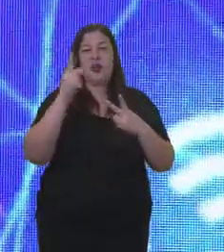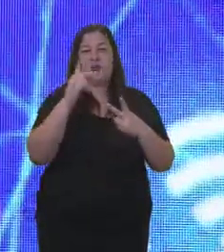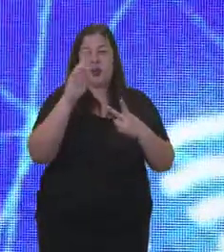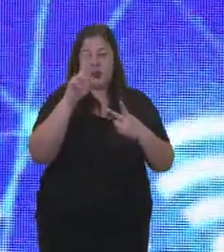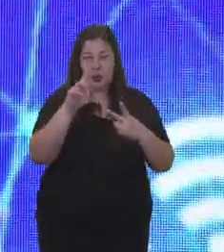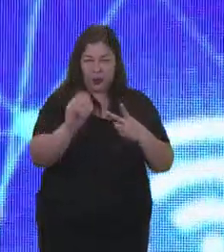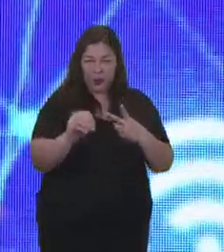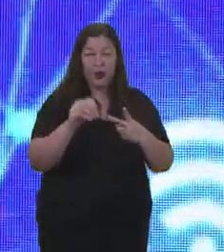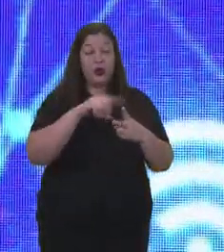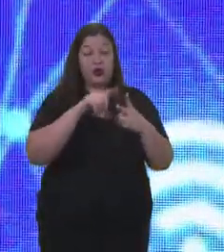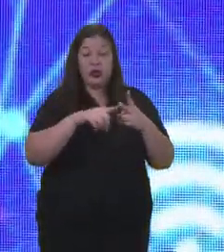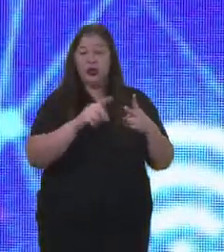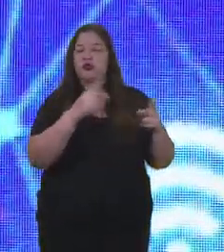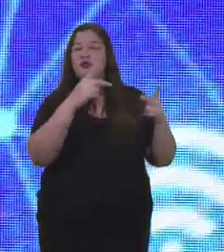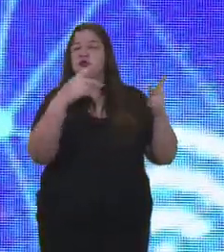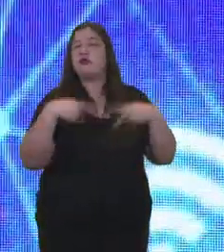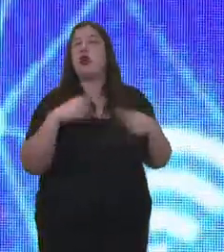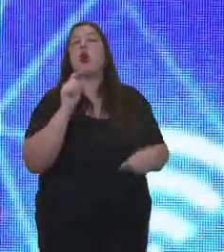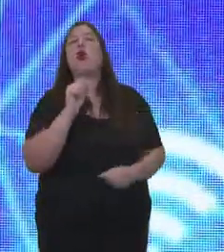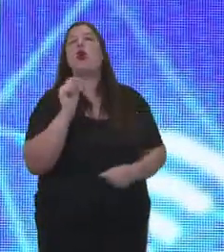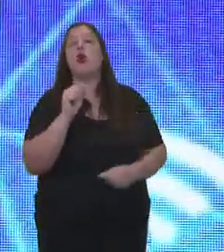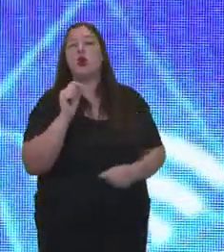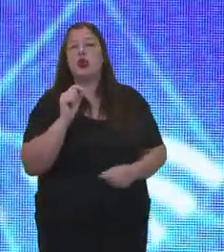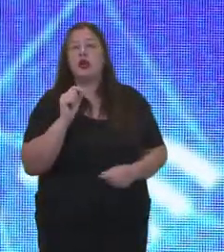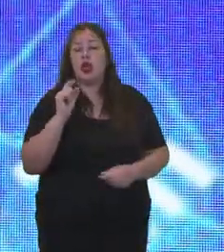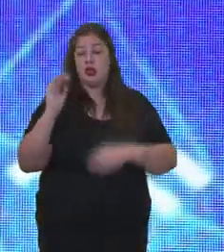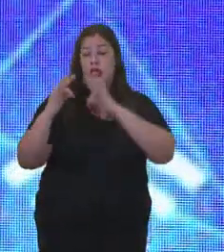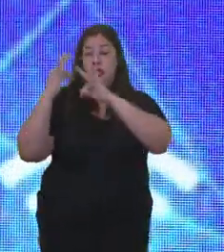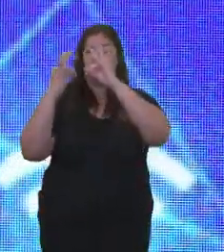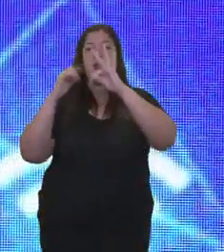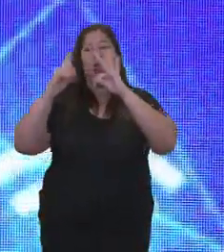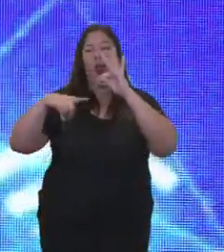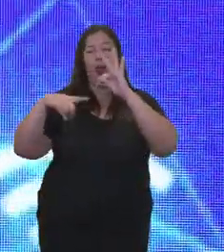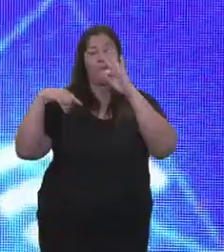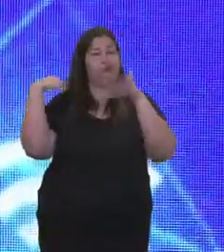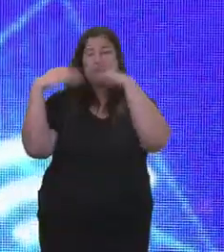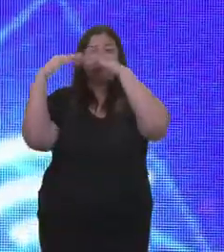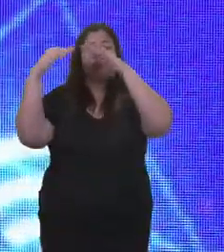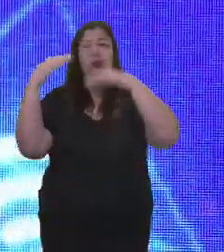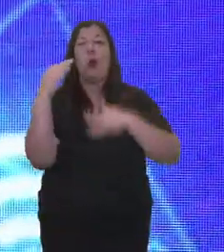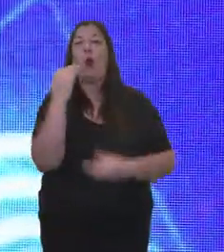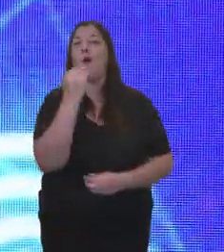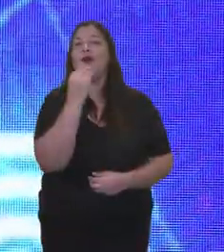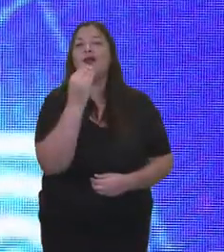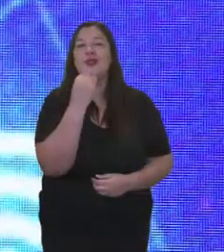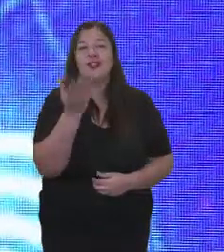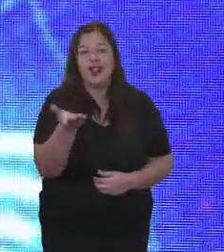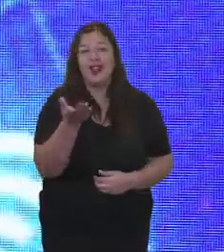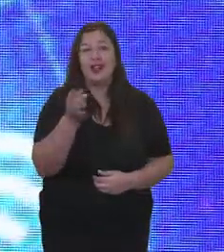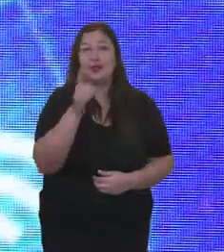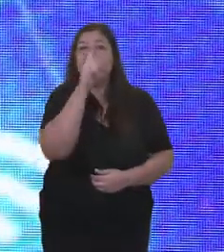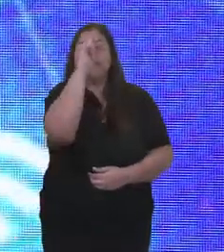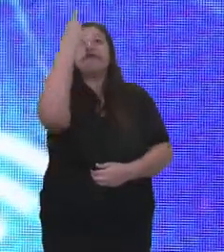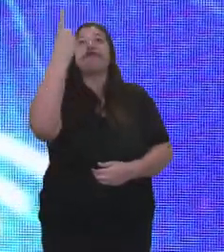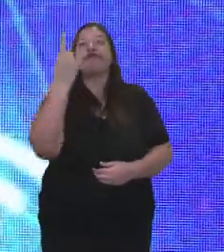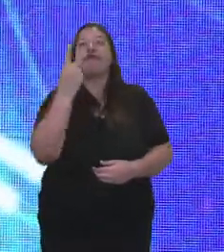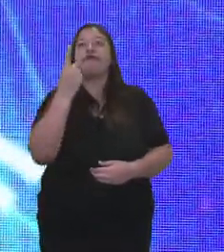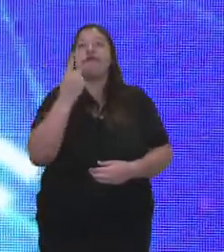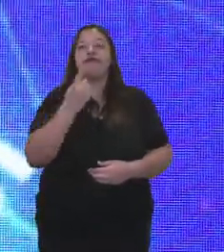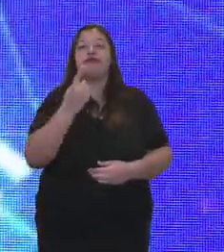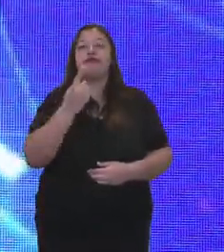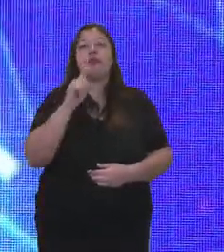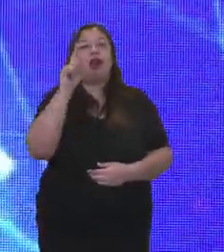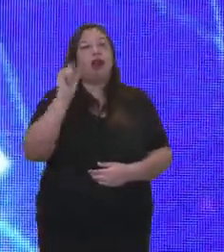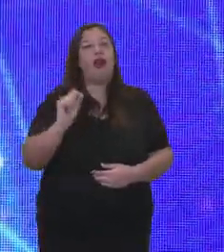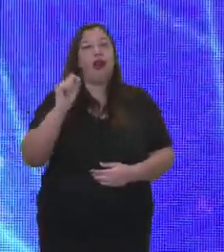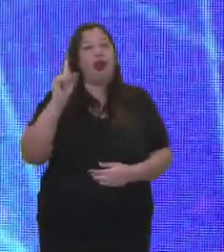they told me something very important. They said, technology is a much driver of opportunities.